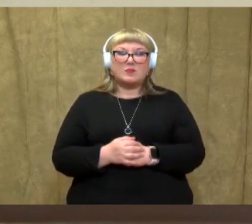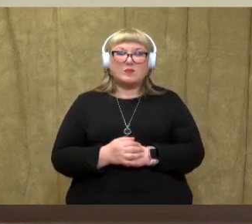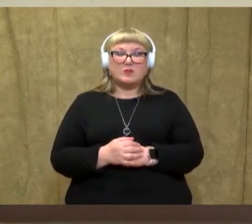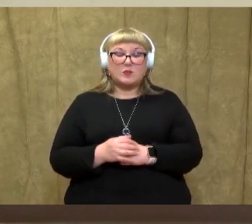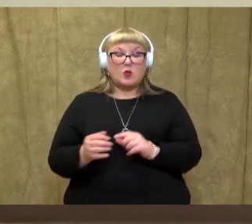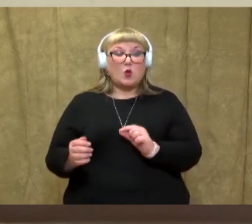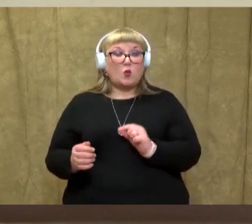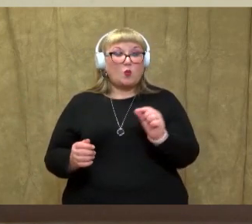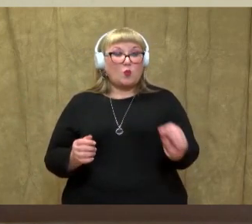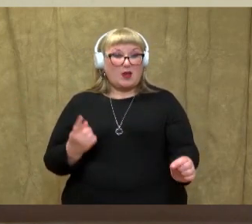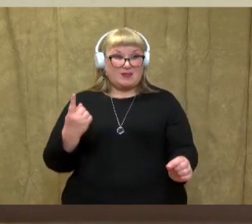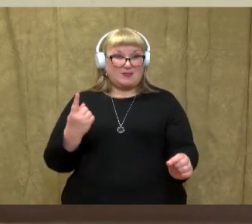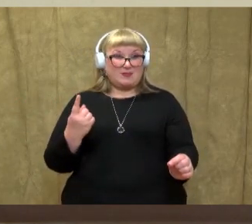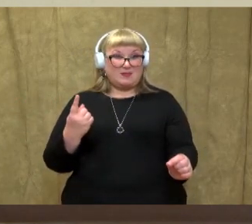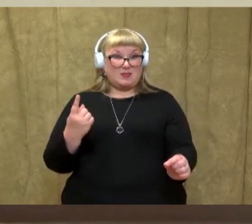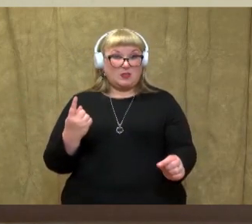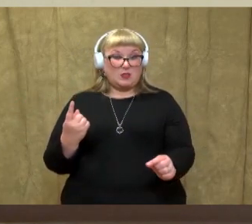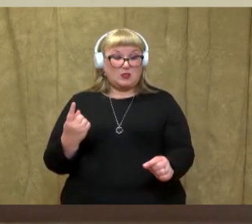1,